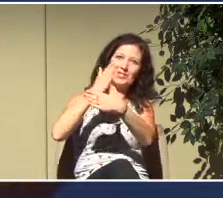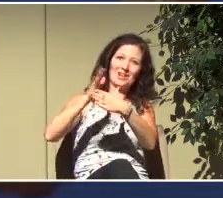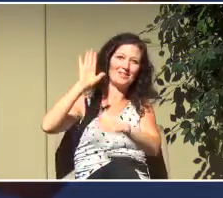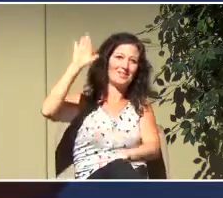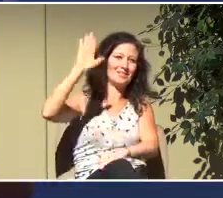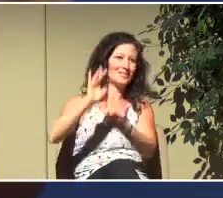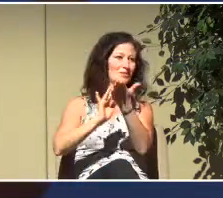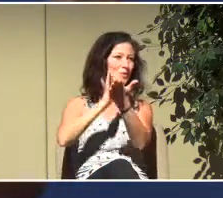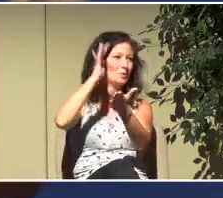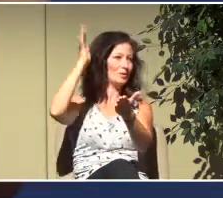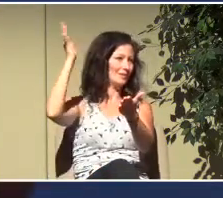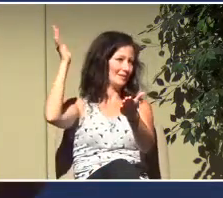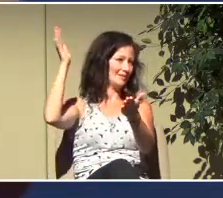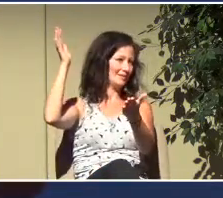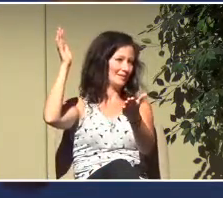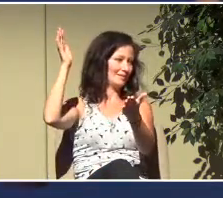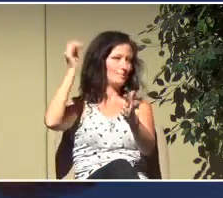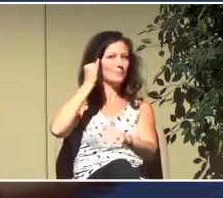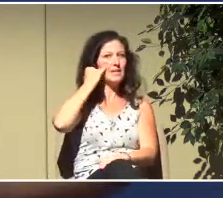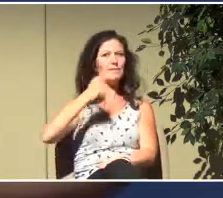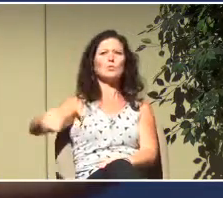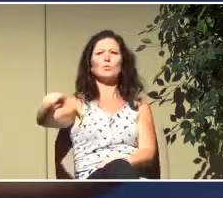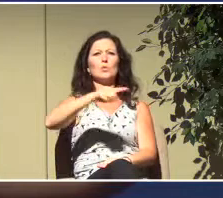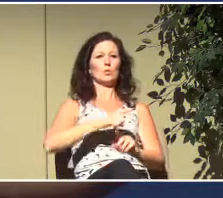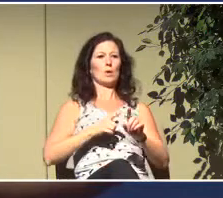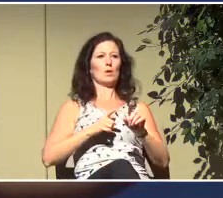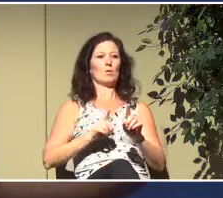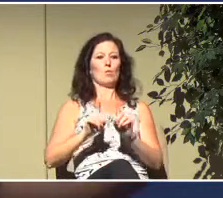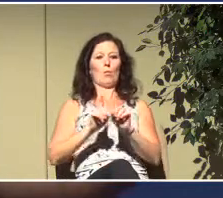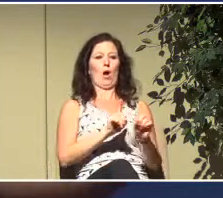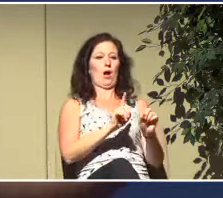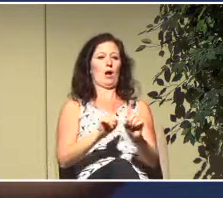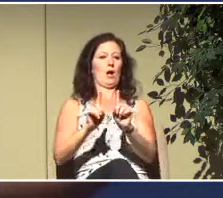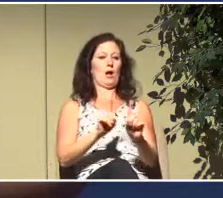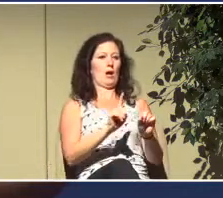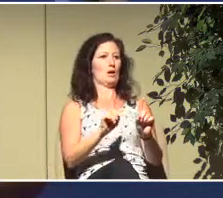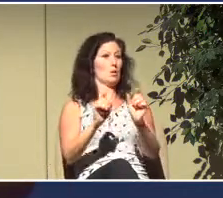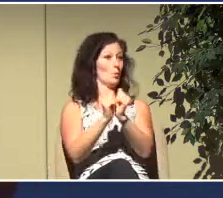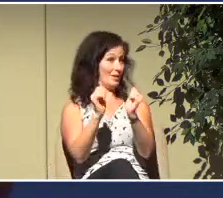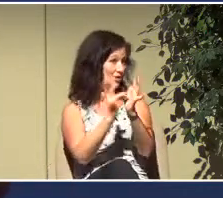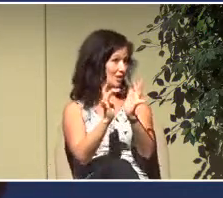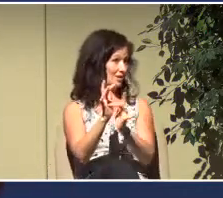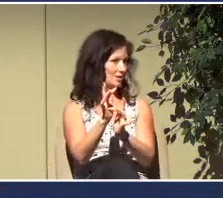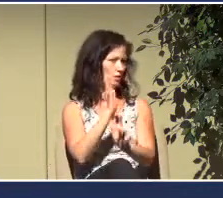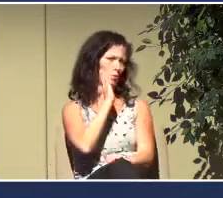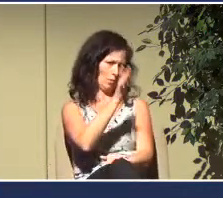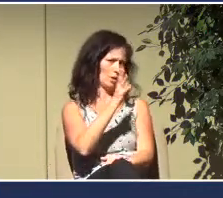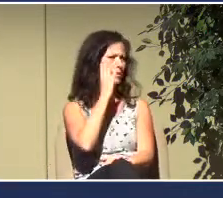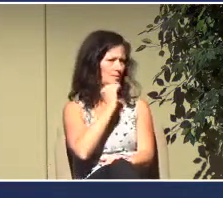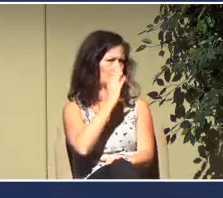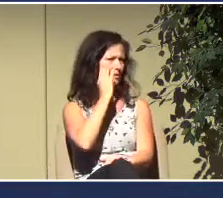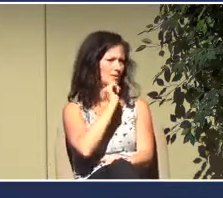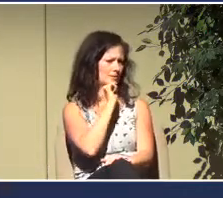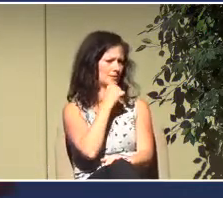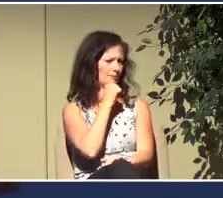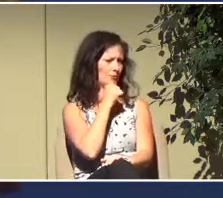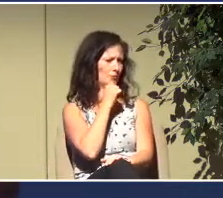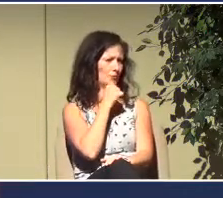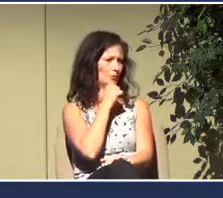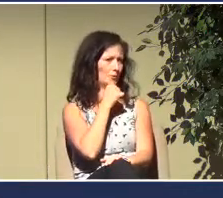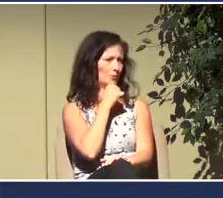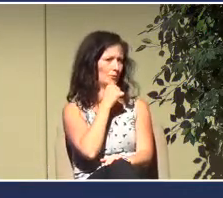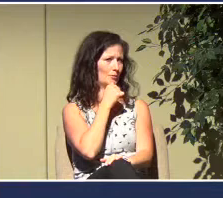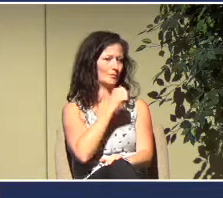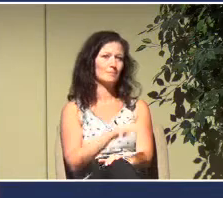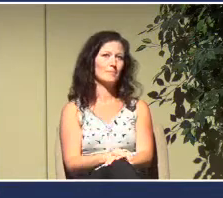faith. So, yeah, if you're walking with Jesus, you're going to suffer, right? Okay. We are heirs